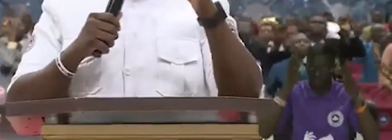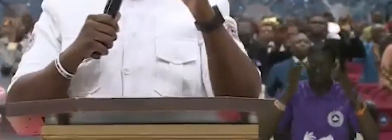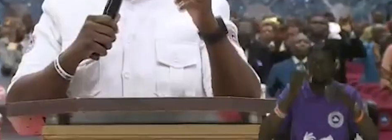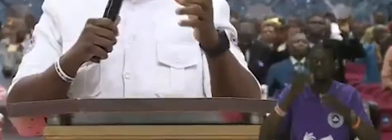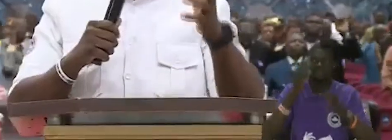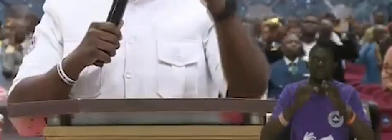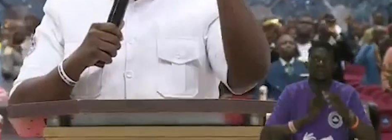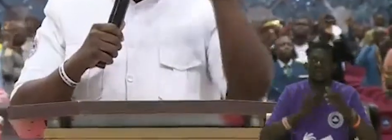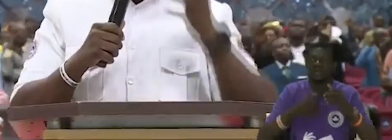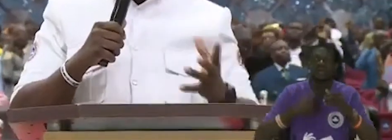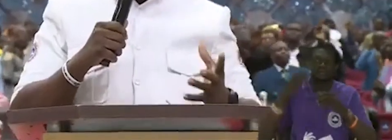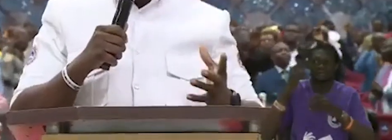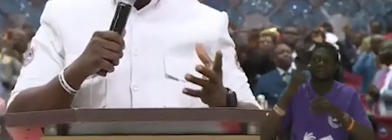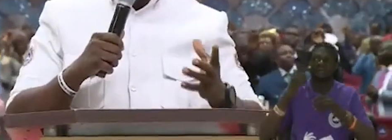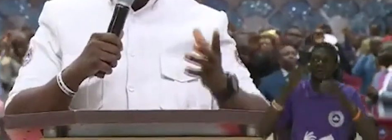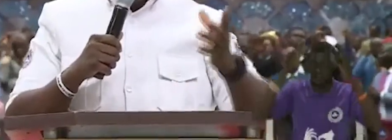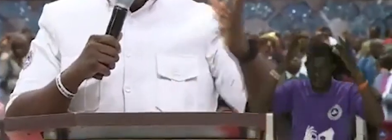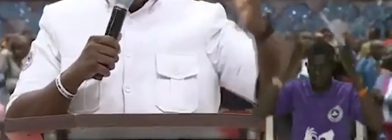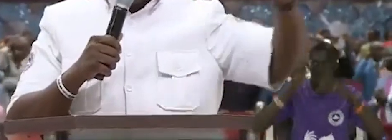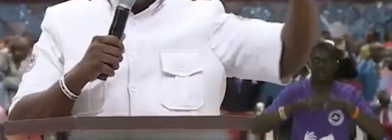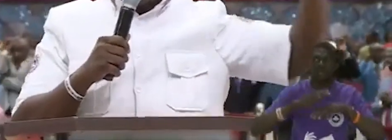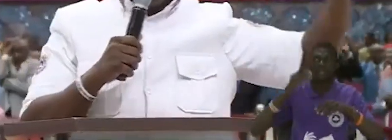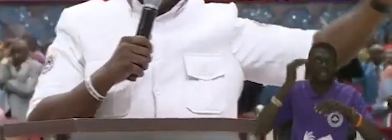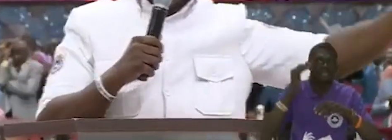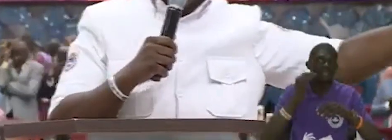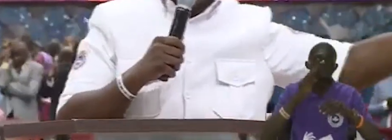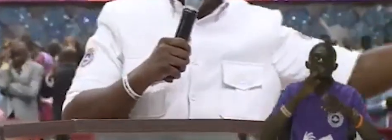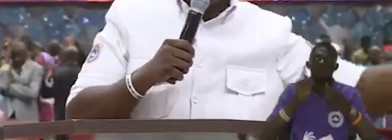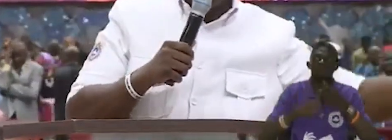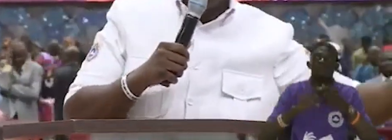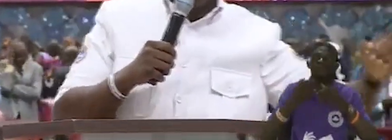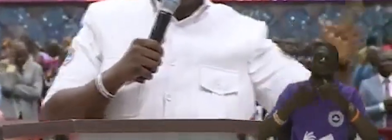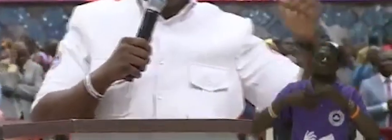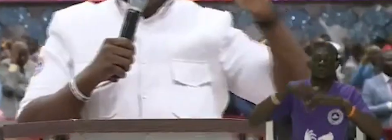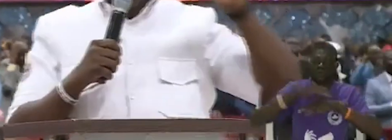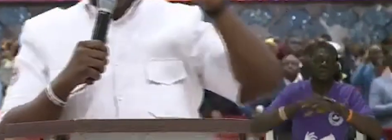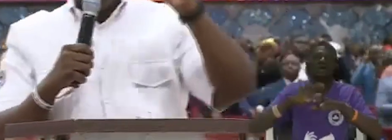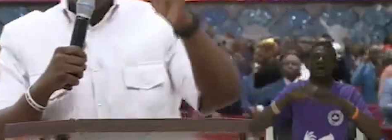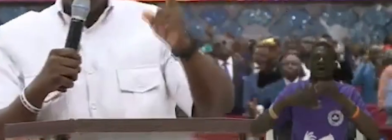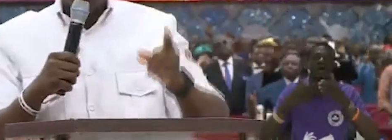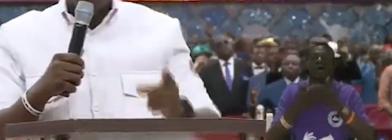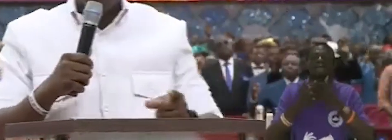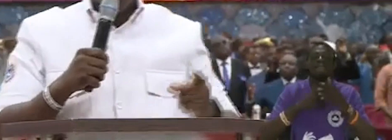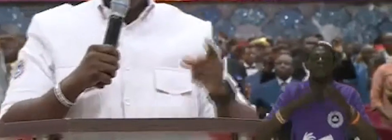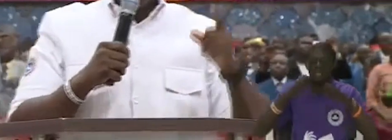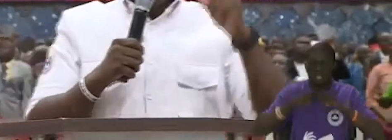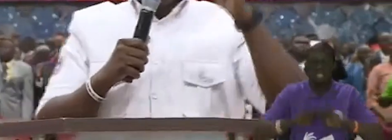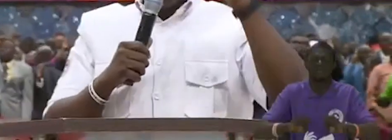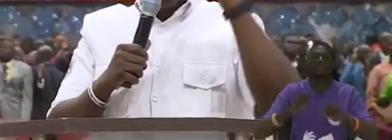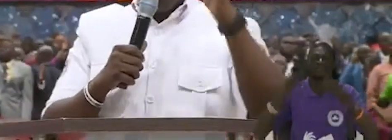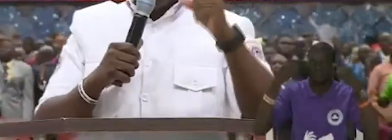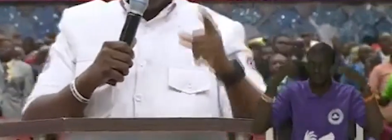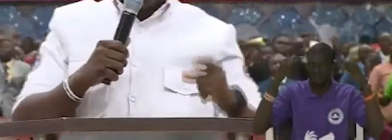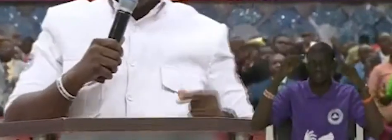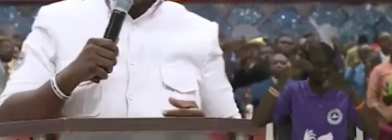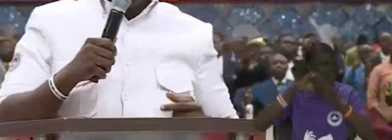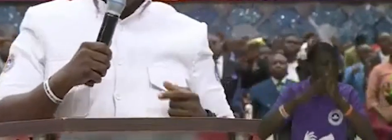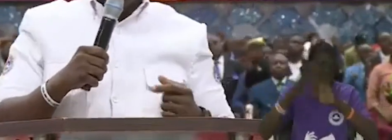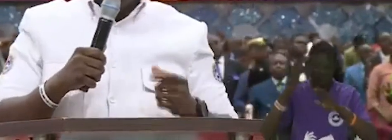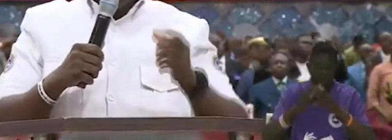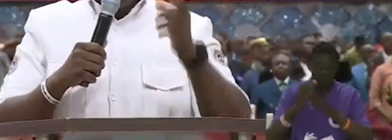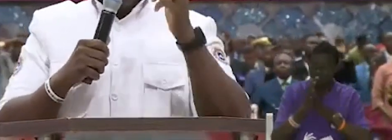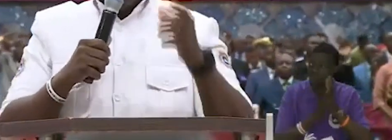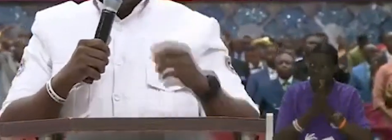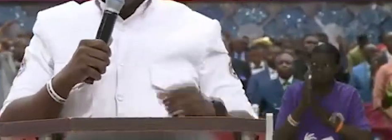I have you crown my head, you would be able to crown all my efforts with success. You'll be able to crown all my